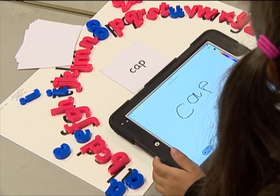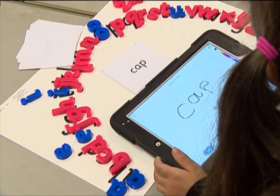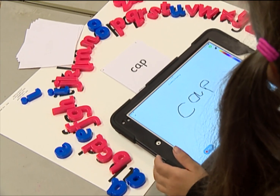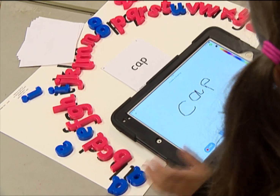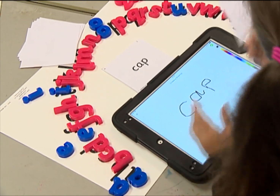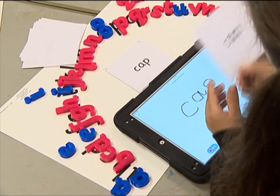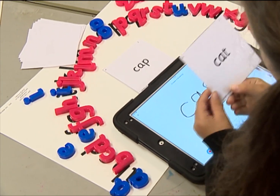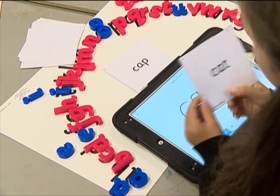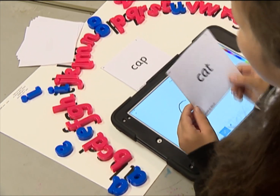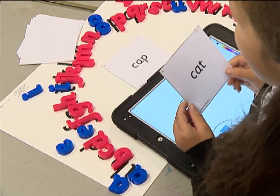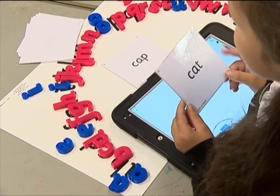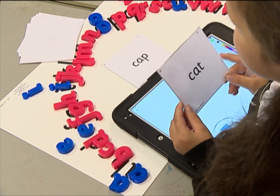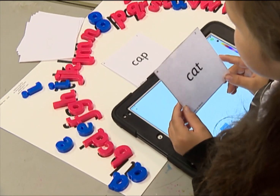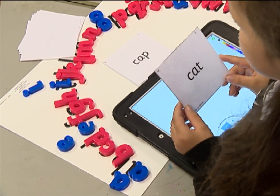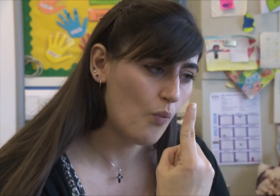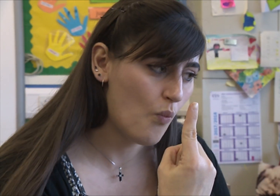affected by deafness.